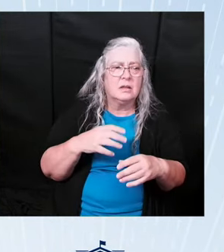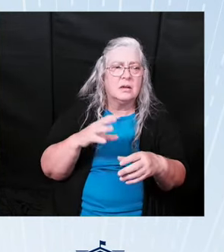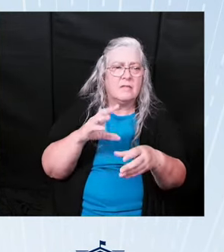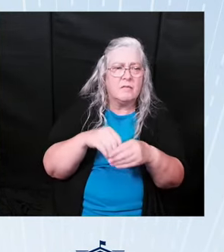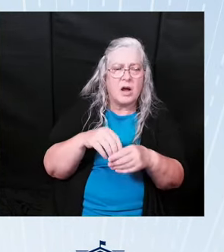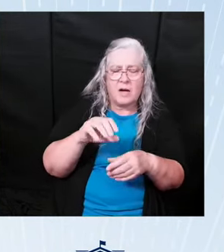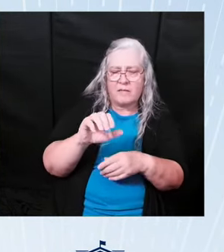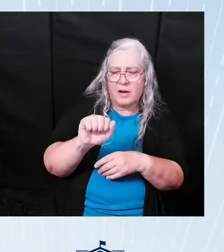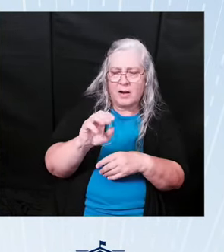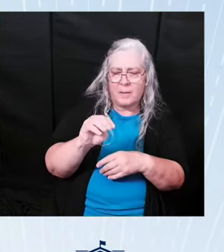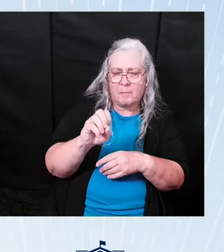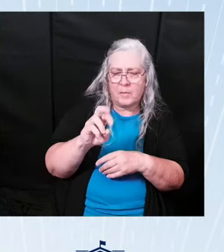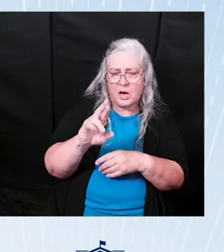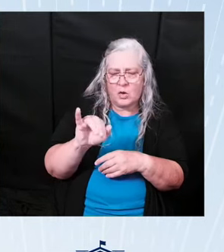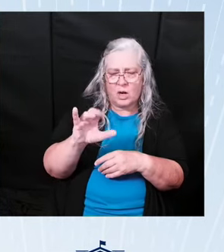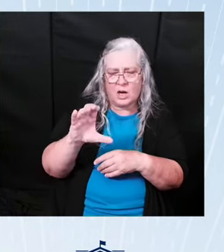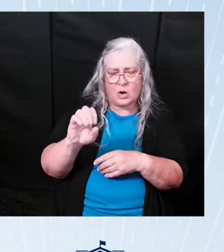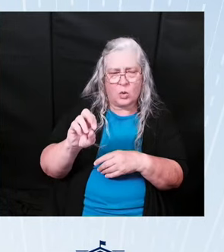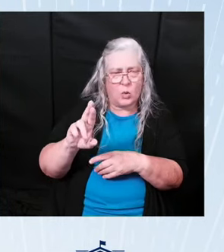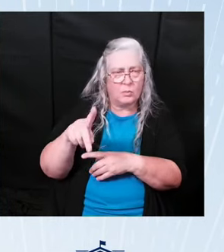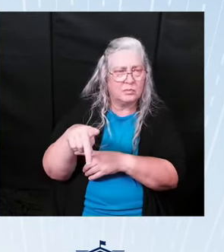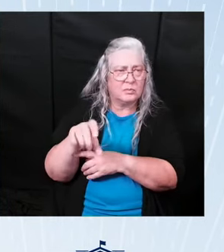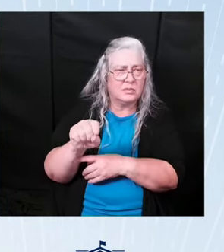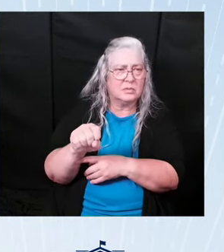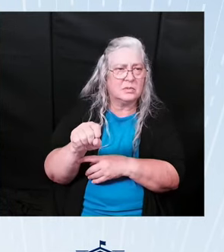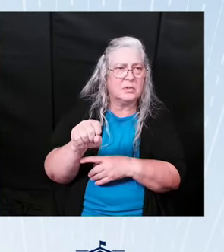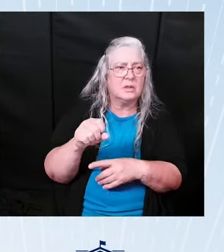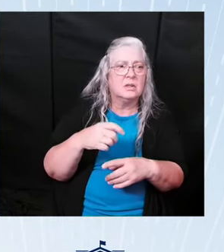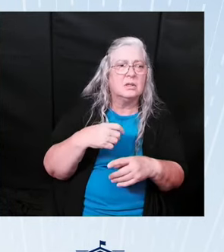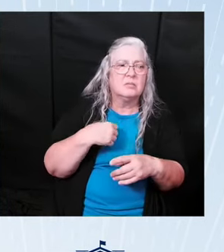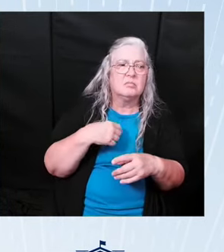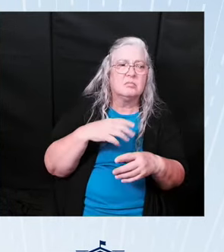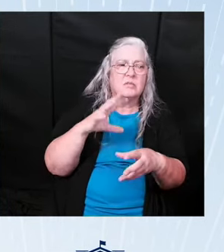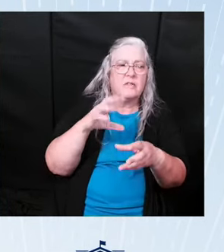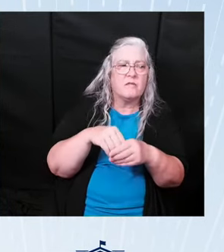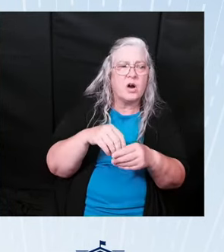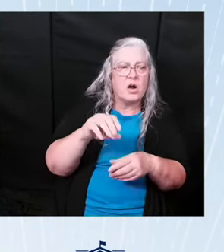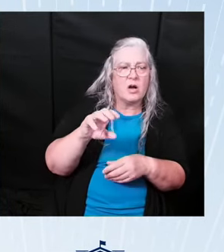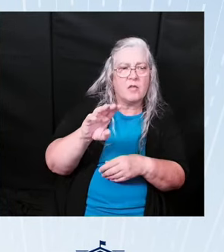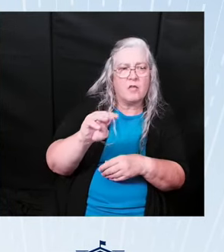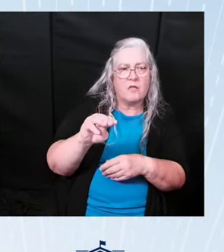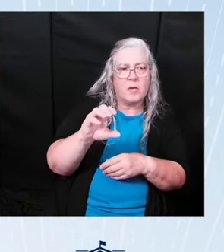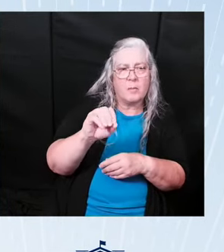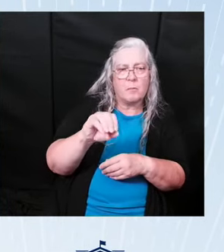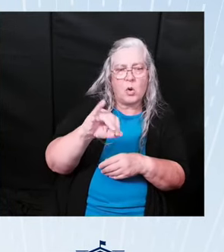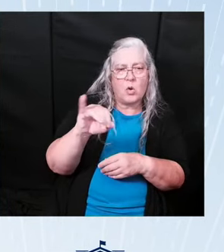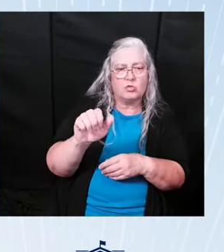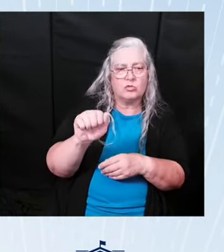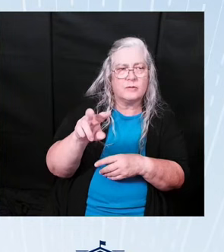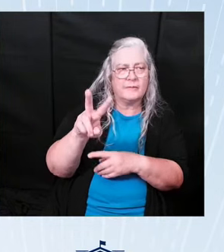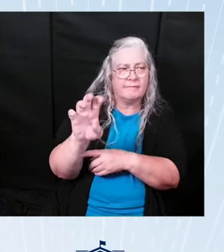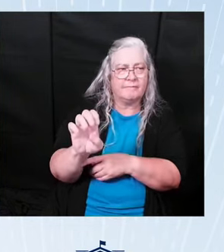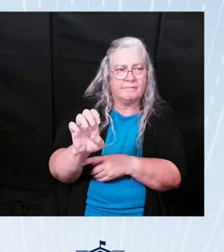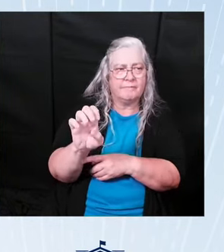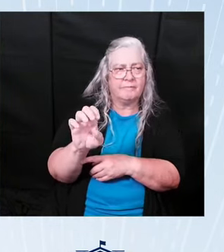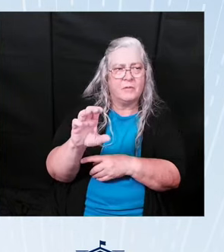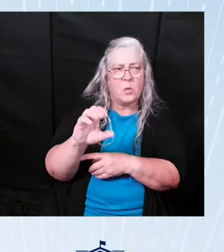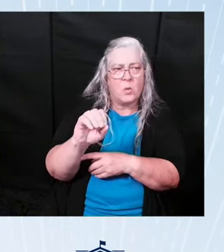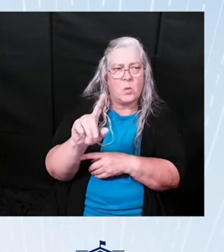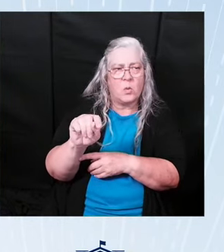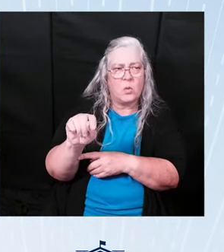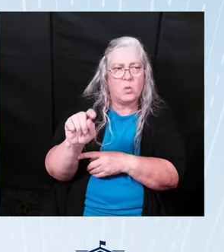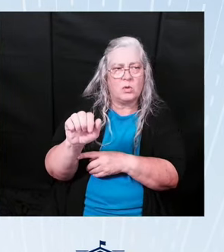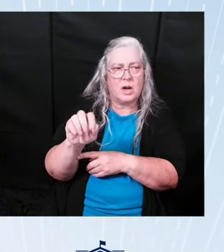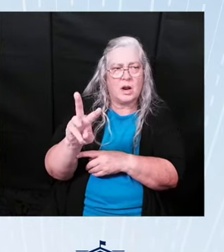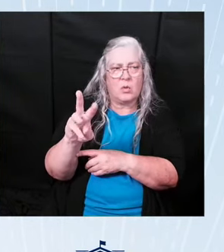Partnership, where I was paired with an experienced weatherization auditor. He's a great guy, a very good mentor.